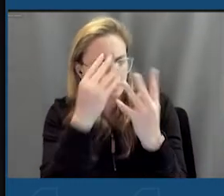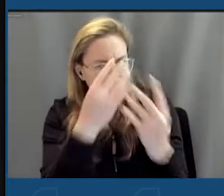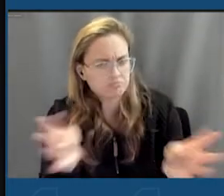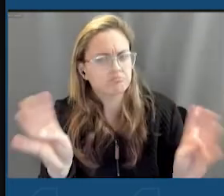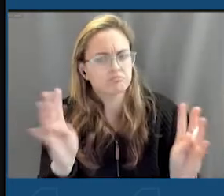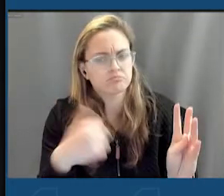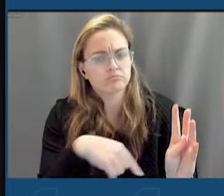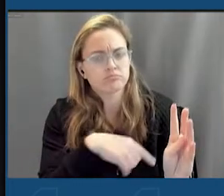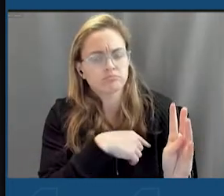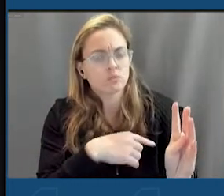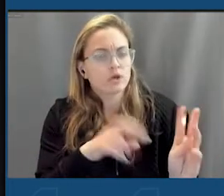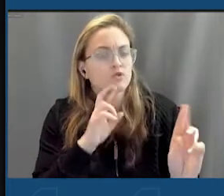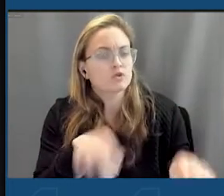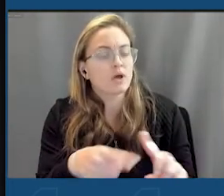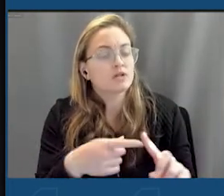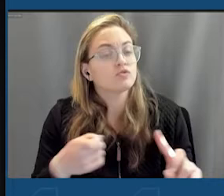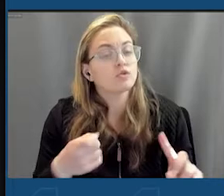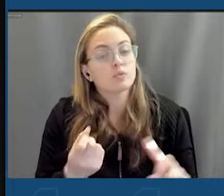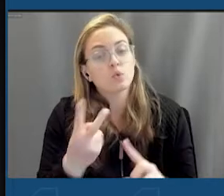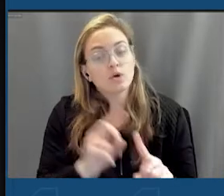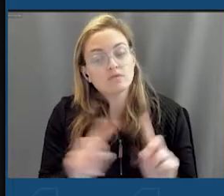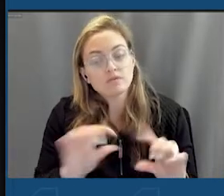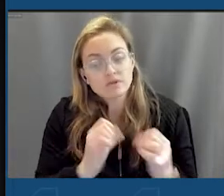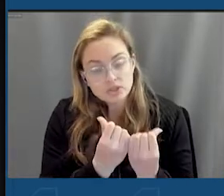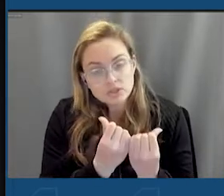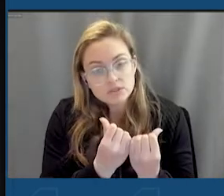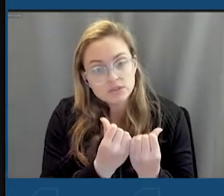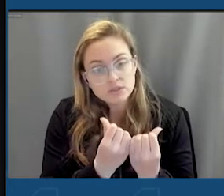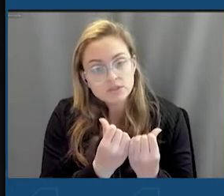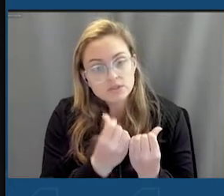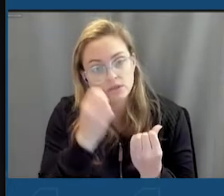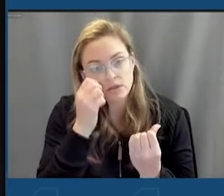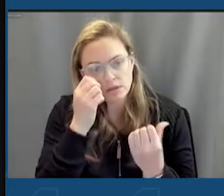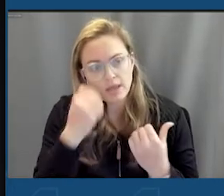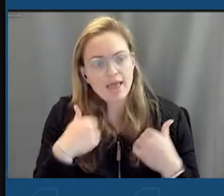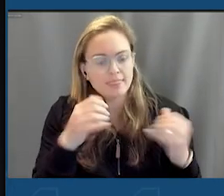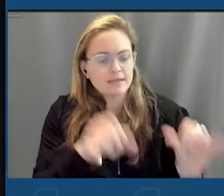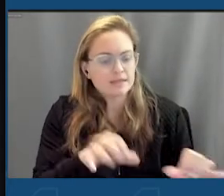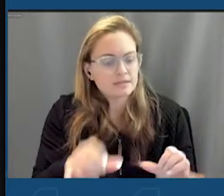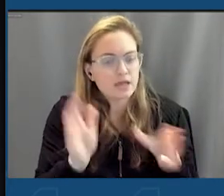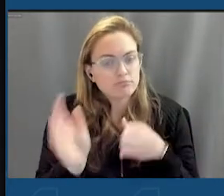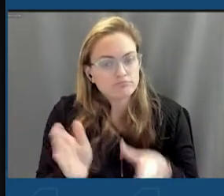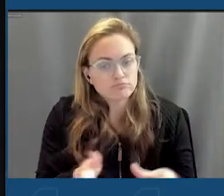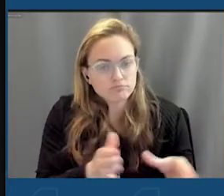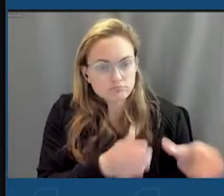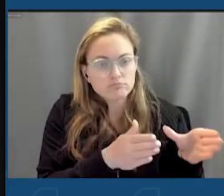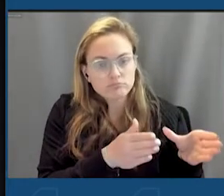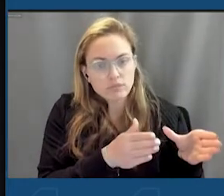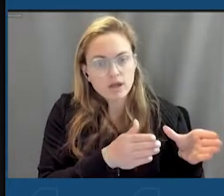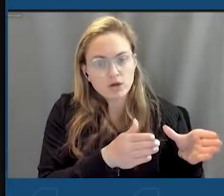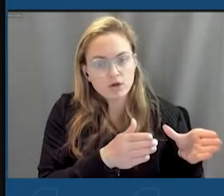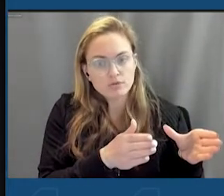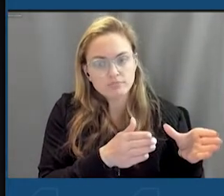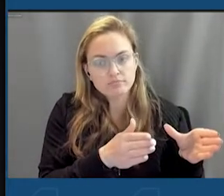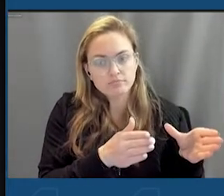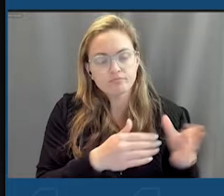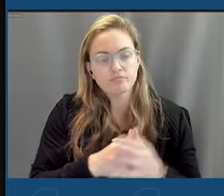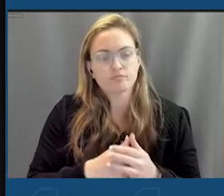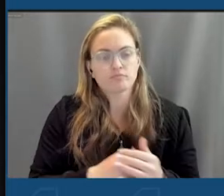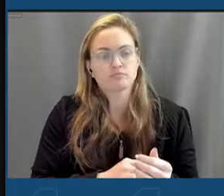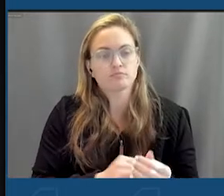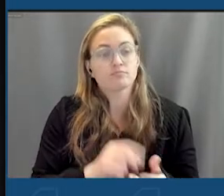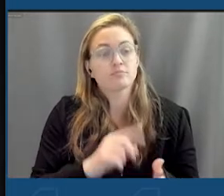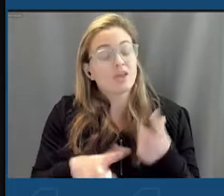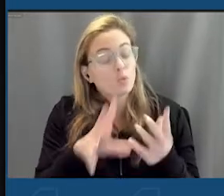got response back from 12 different agencies having that same pattern within their community in the course of the last 4 months. In addition, we learned a